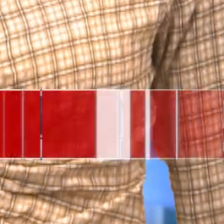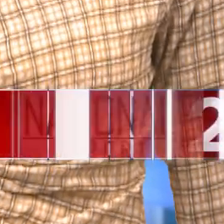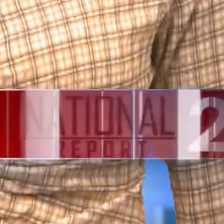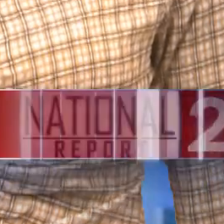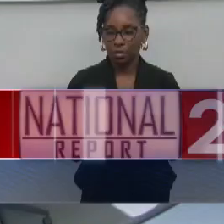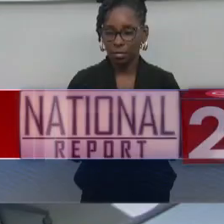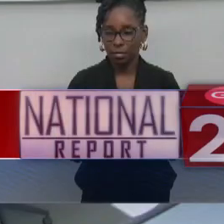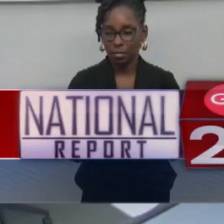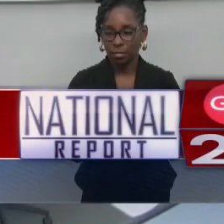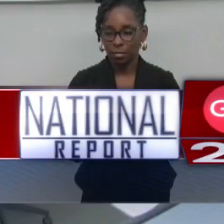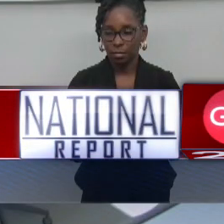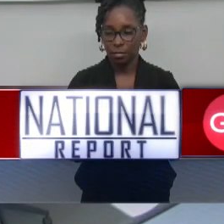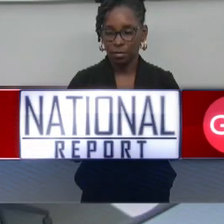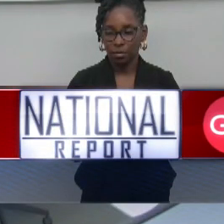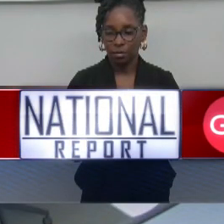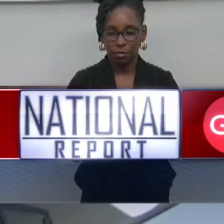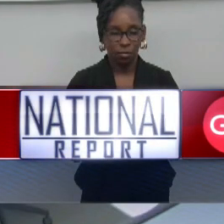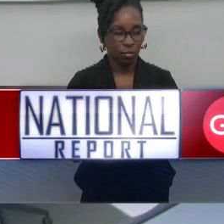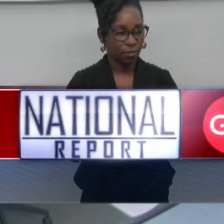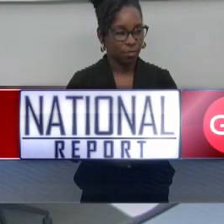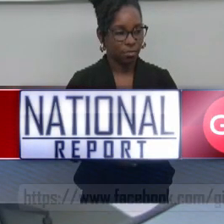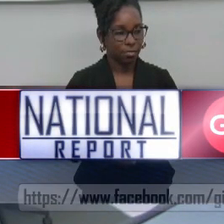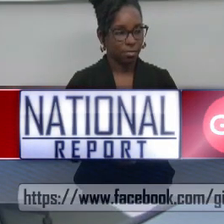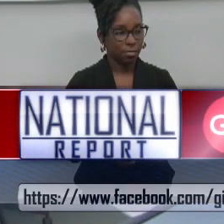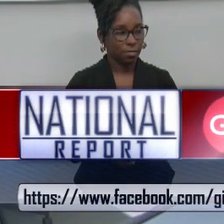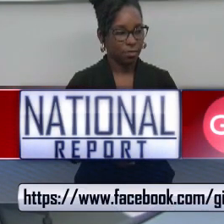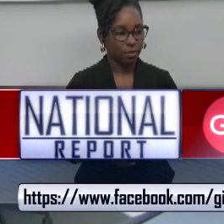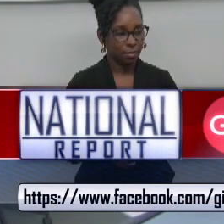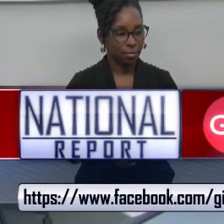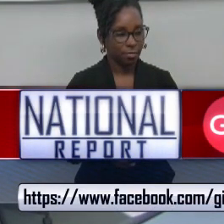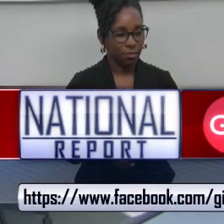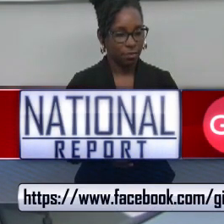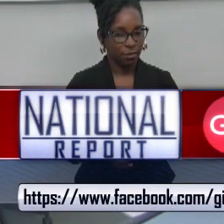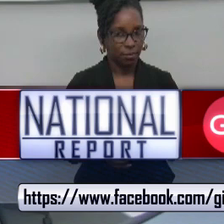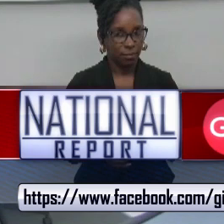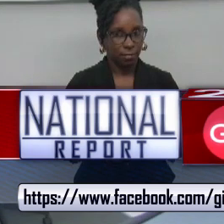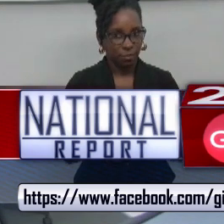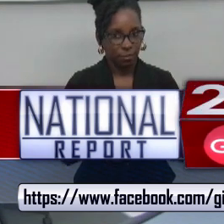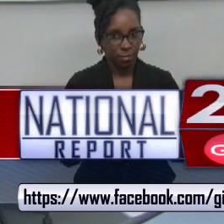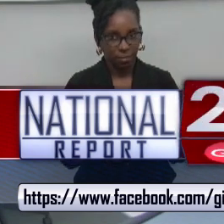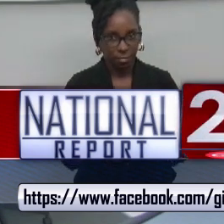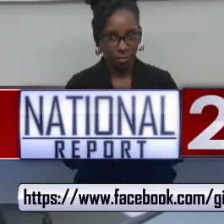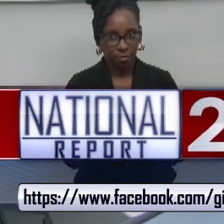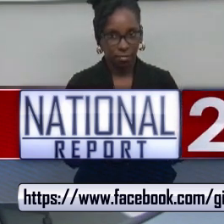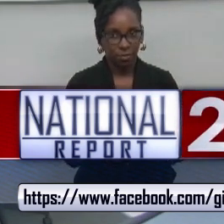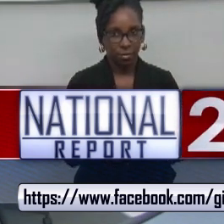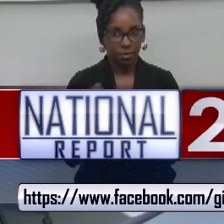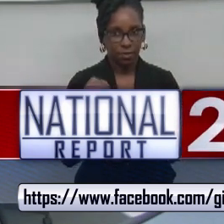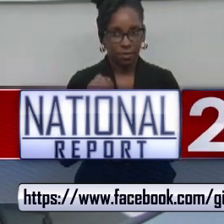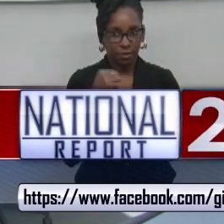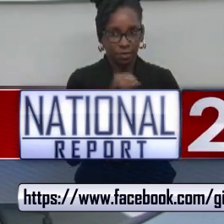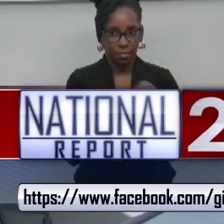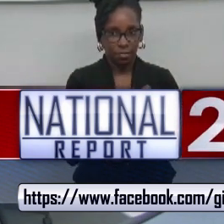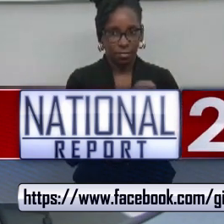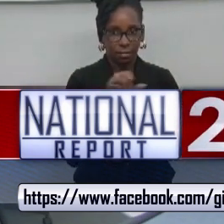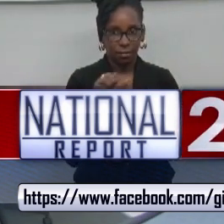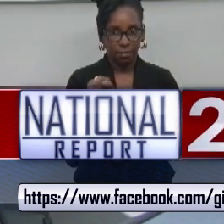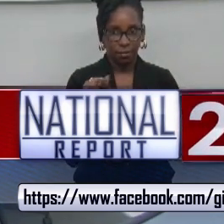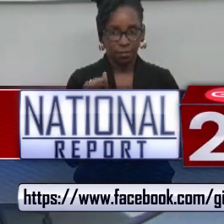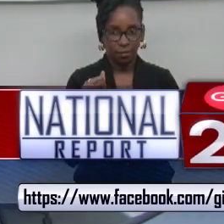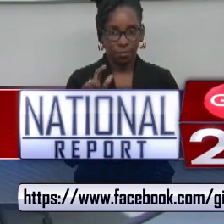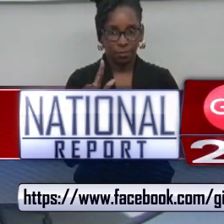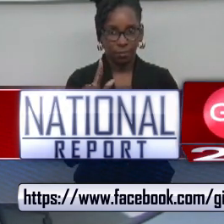Members of the Upper House are throwing their support behind the ongoing review of the Grenada National Land Policy and Draft Natural Resources Management